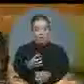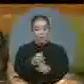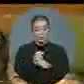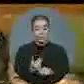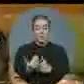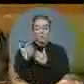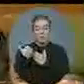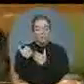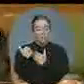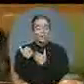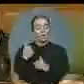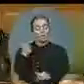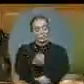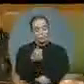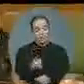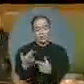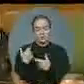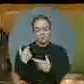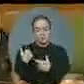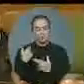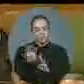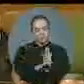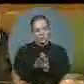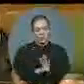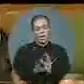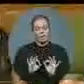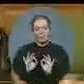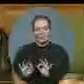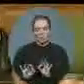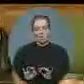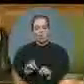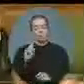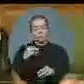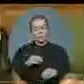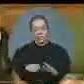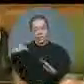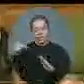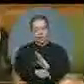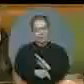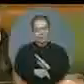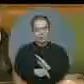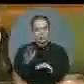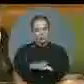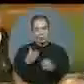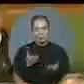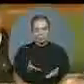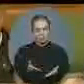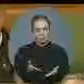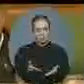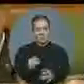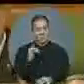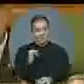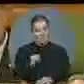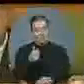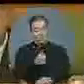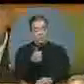behave accordingly. The Prime Minister failed. He failed to address the economic crisis. He failed. And if he was a Democrat, he would allow this